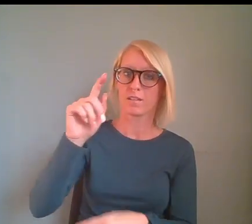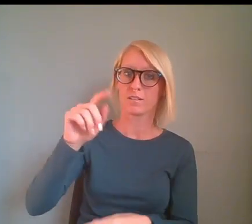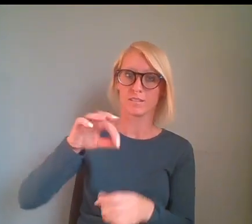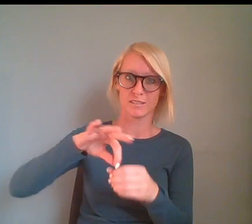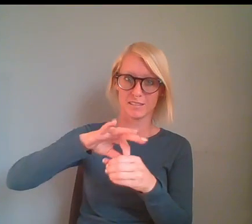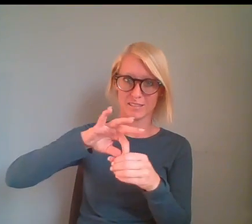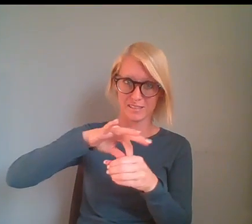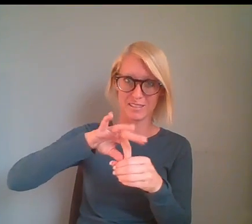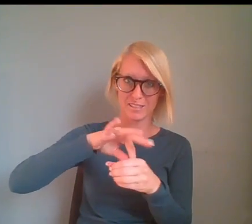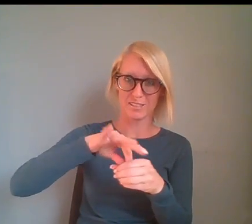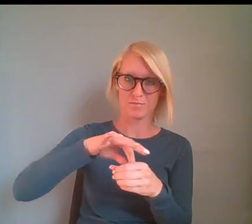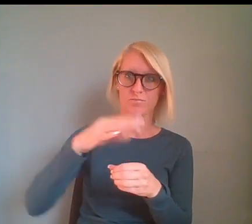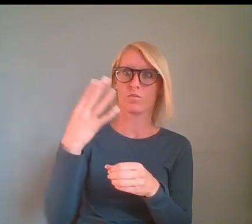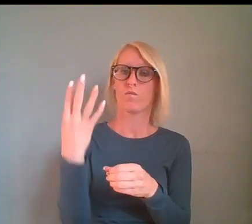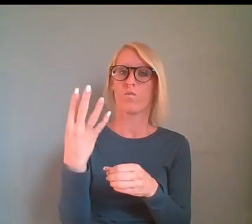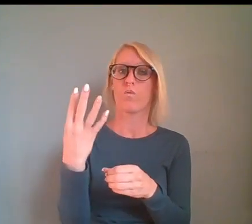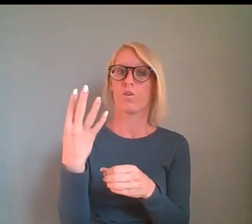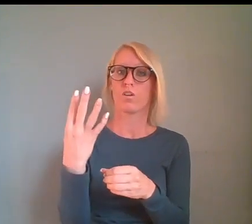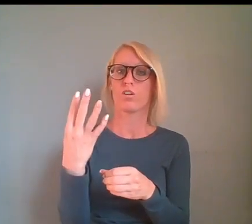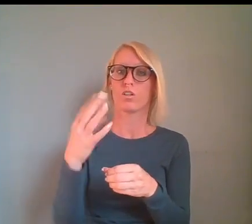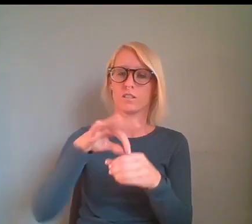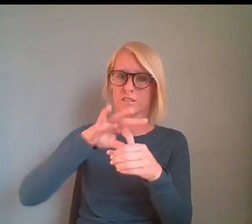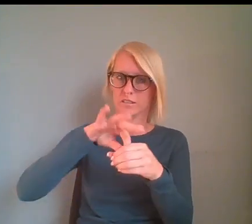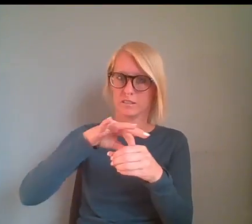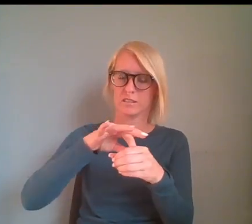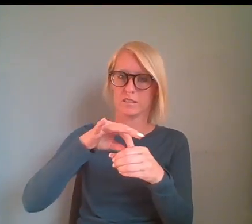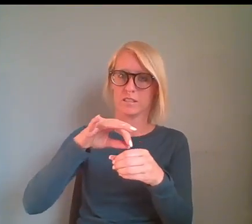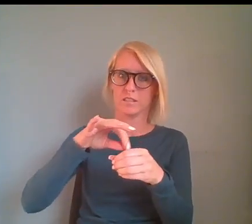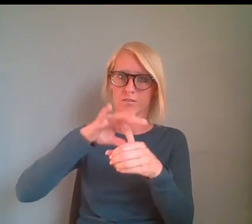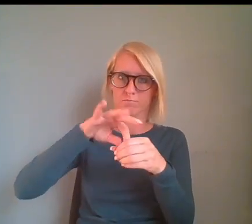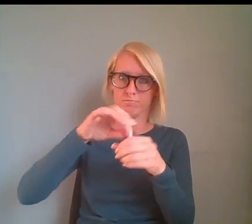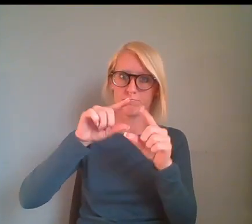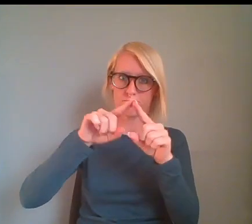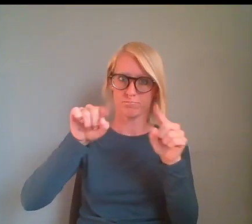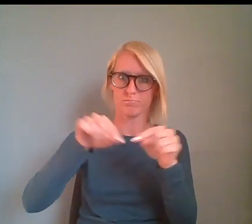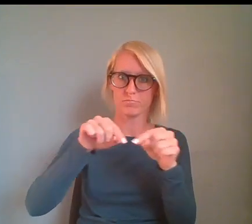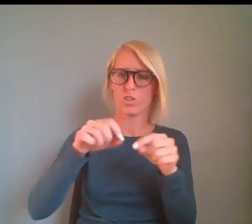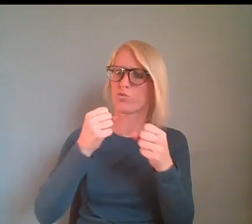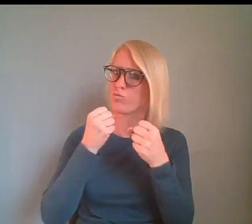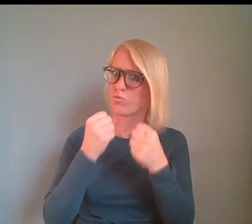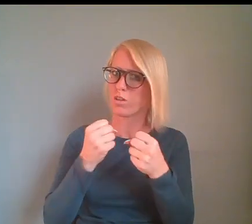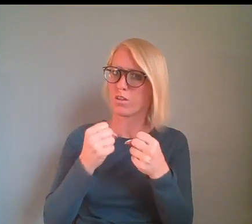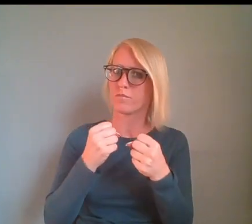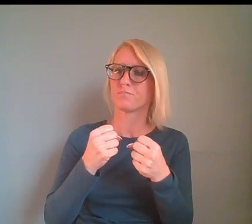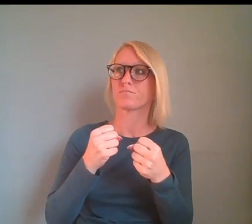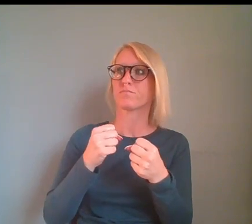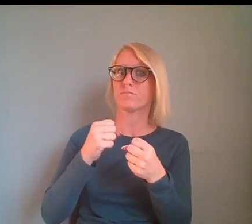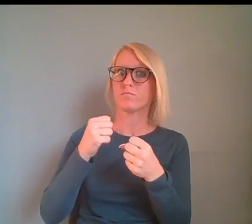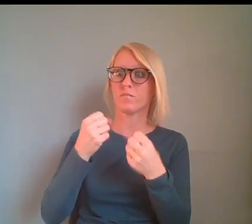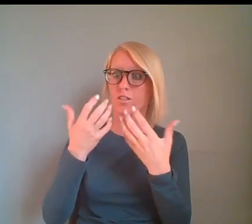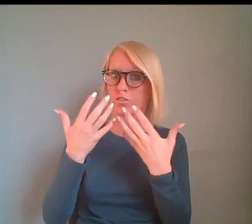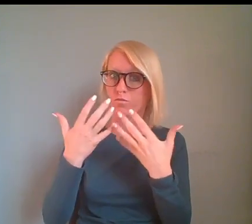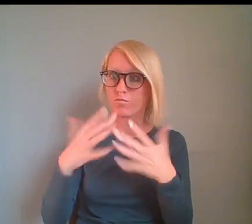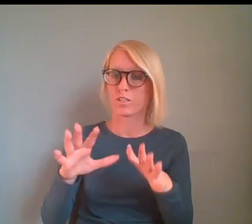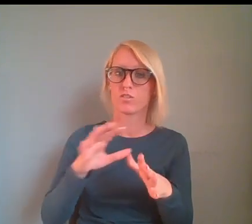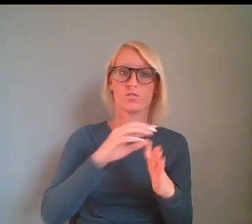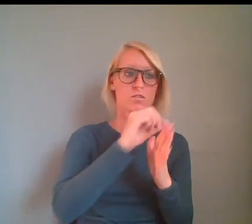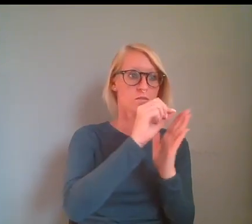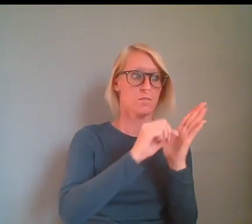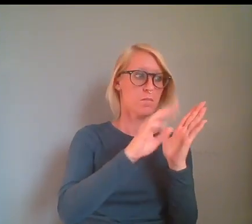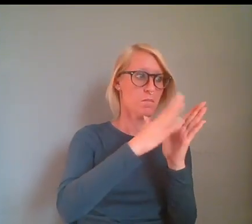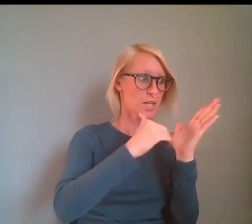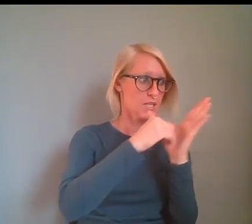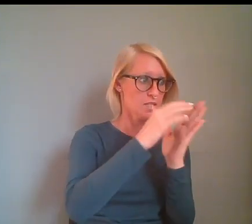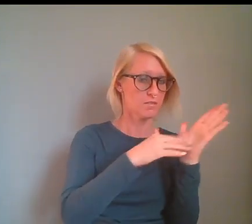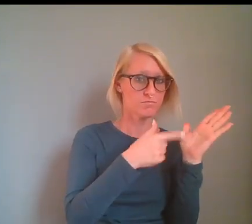cup with like 4 tea bags, make it really strong. You can paint that all over this piece, let it dry, sand it,